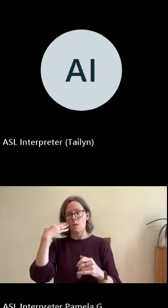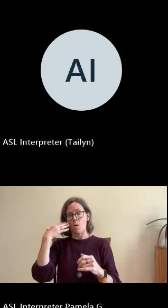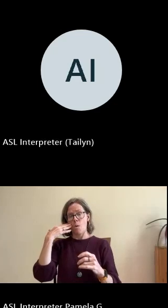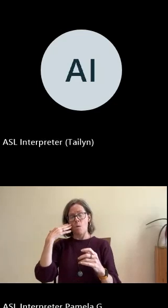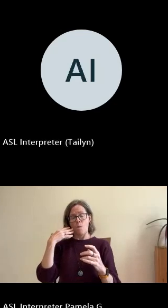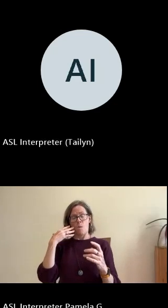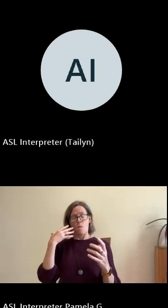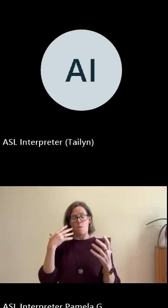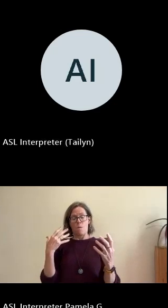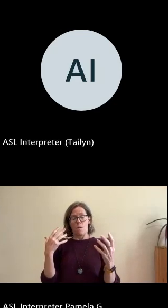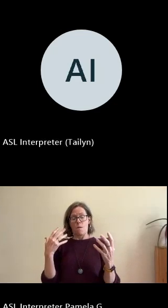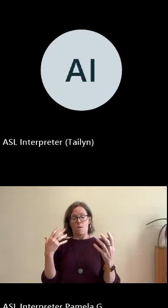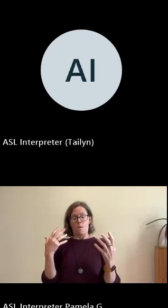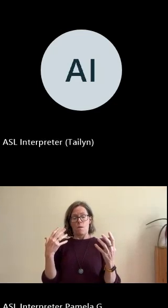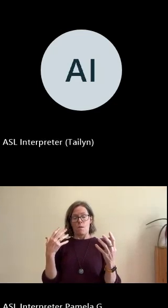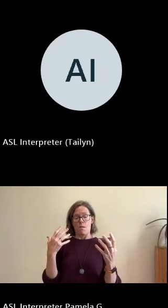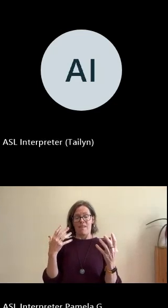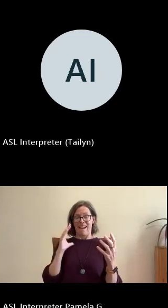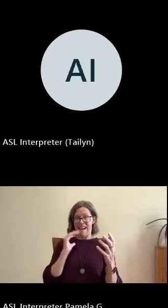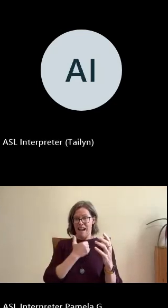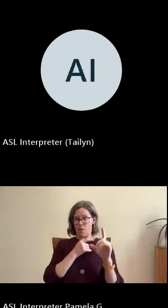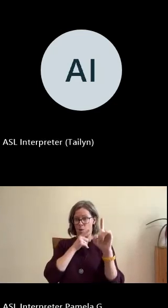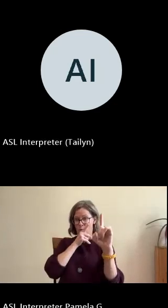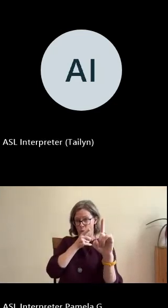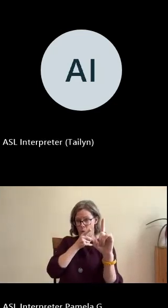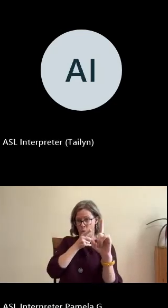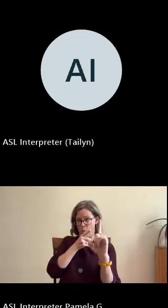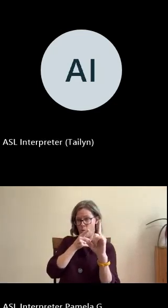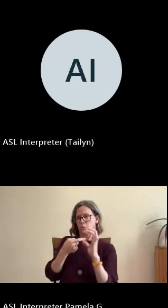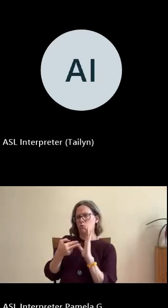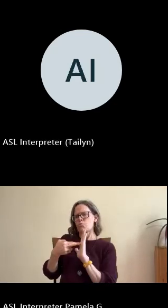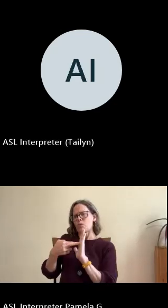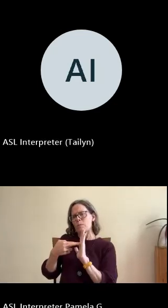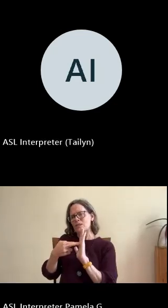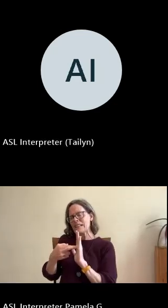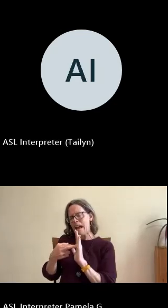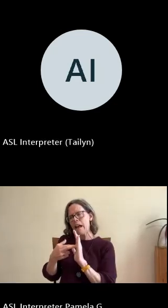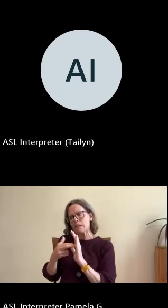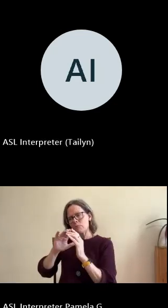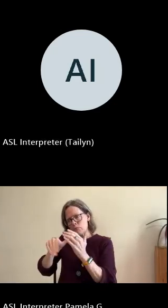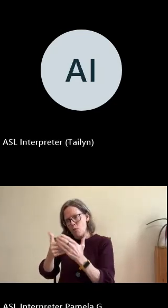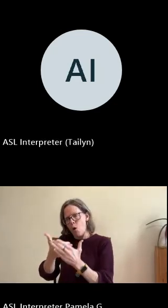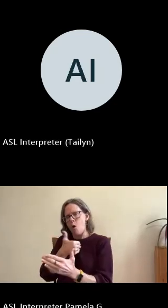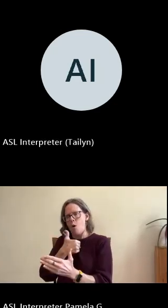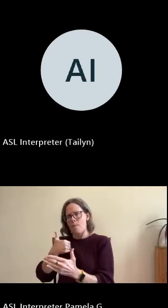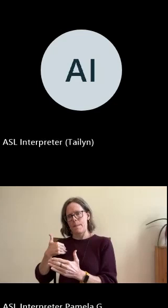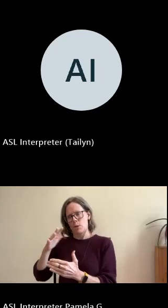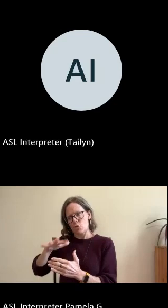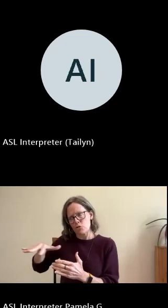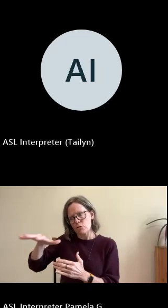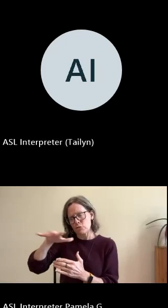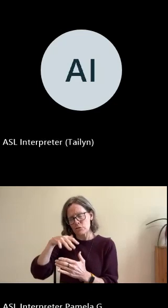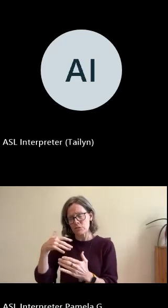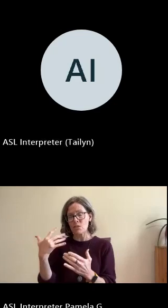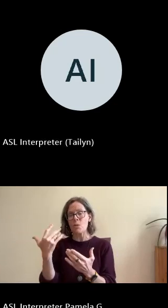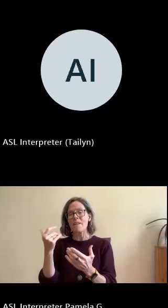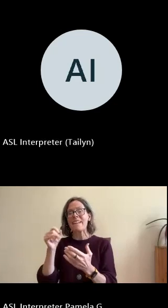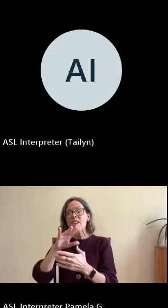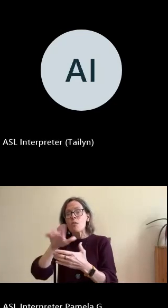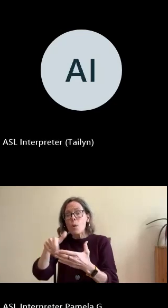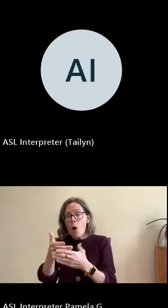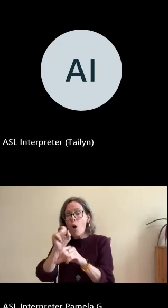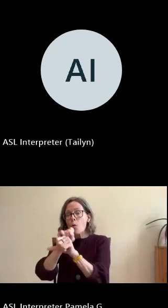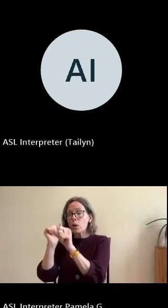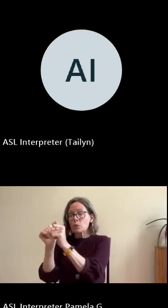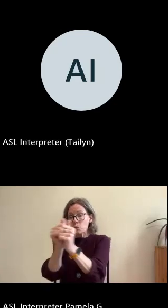is representative of the experiences of members. And again, it's one of those things, if we all pitch in together, then we can fight for